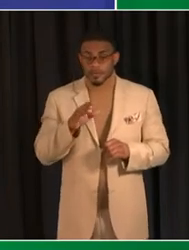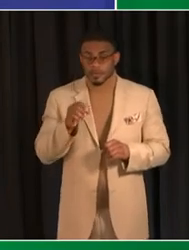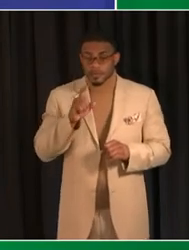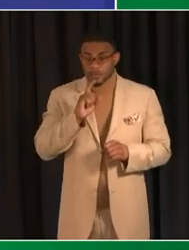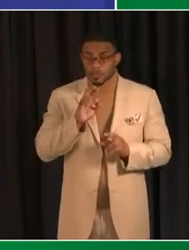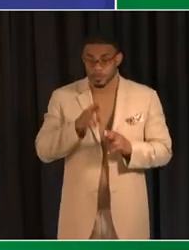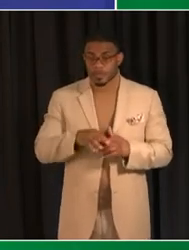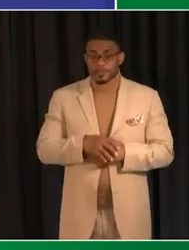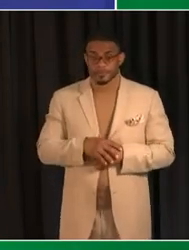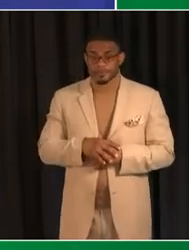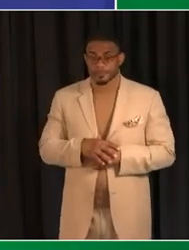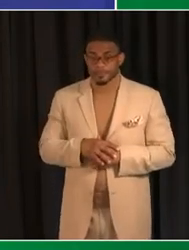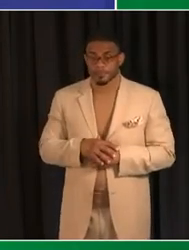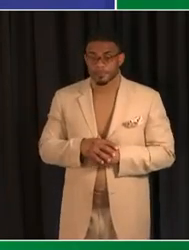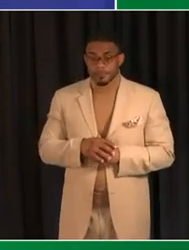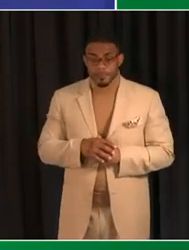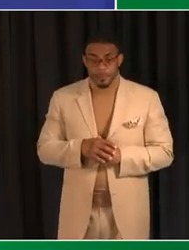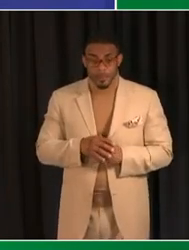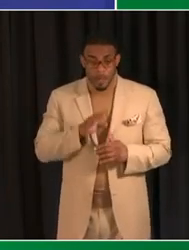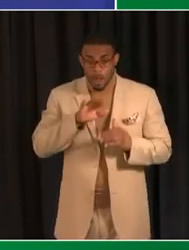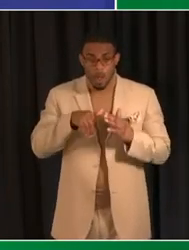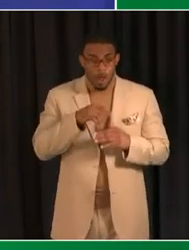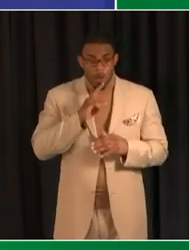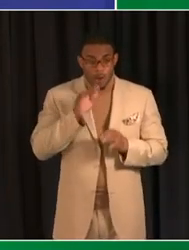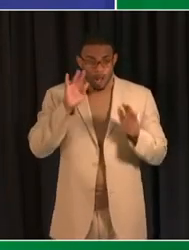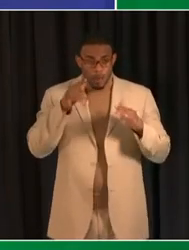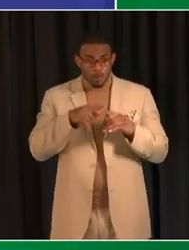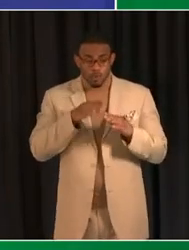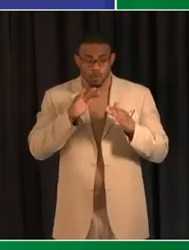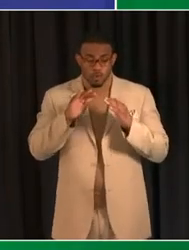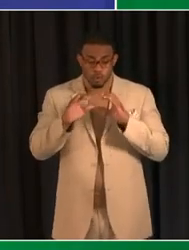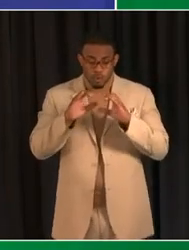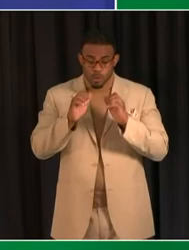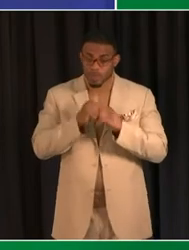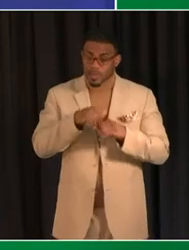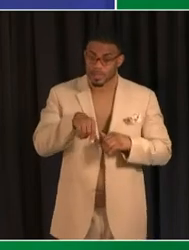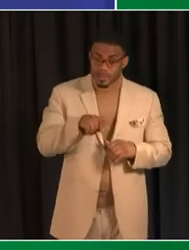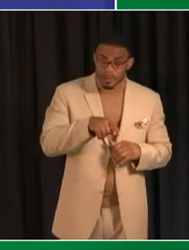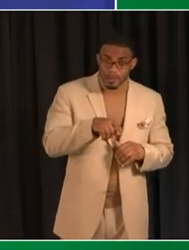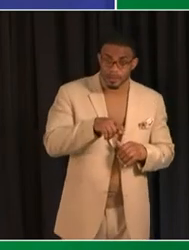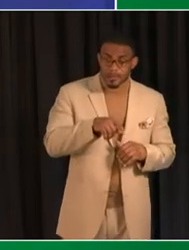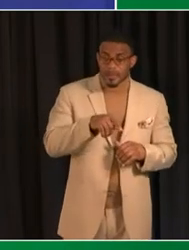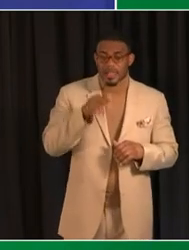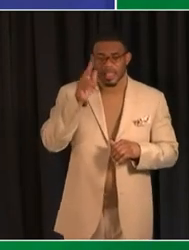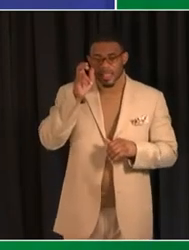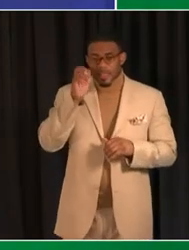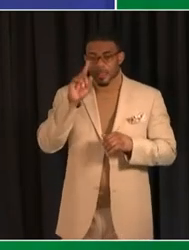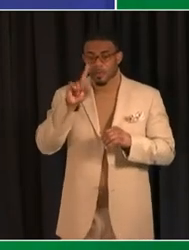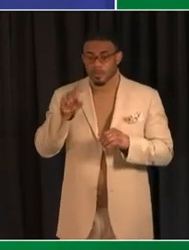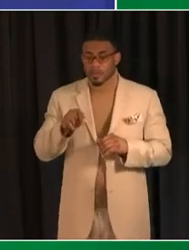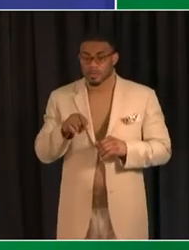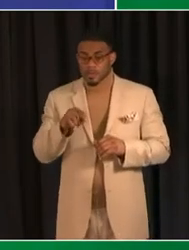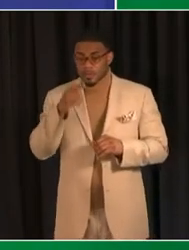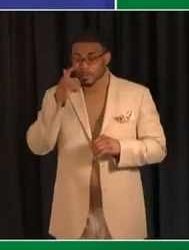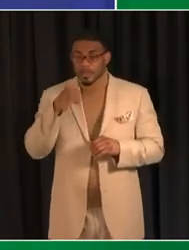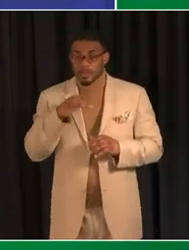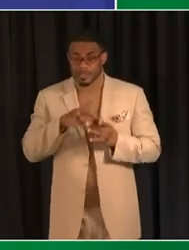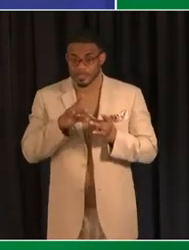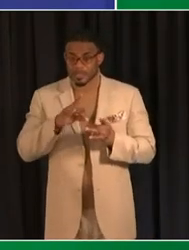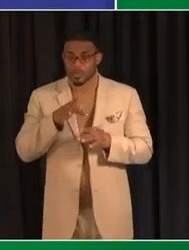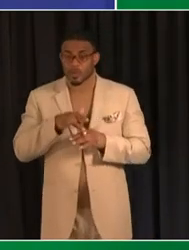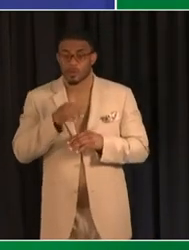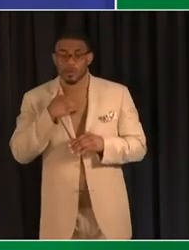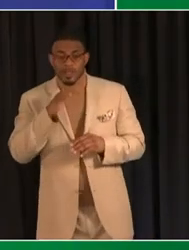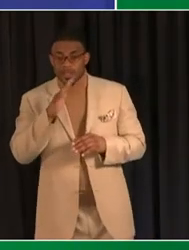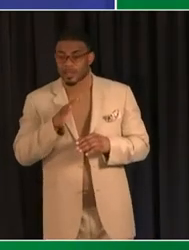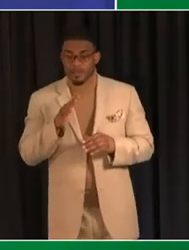of and should respect. But it all really, I think, comes to communicating with them, hearing their questions, because like